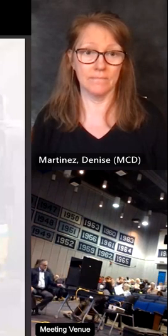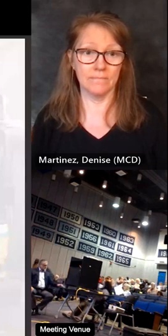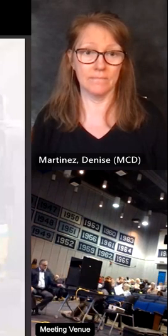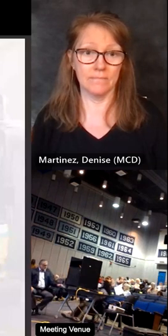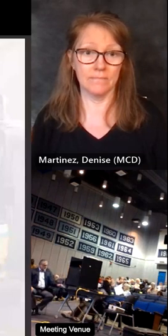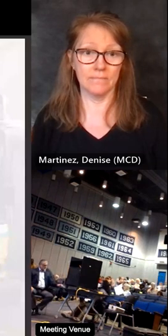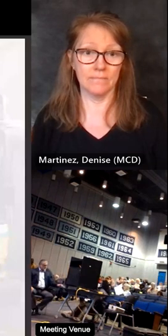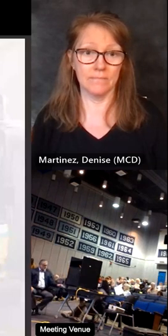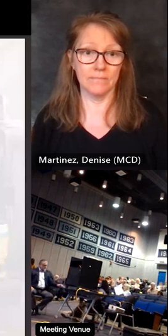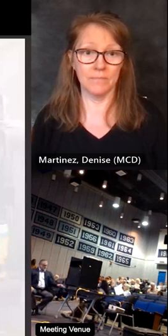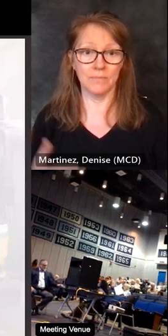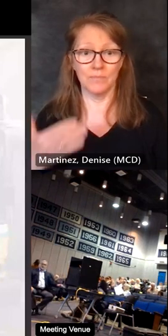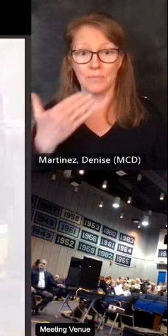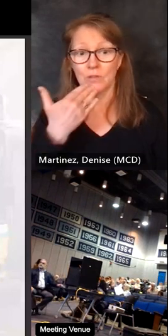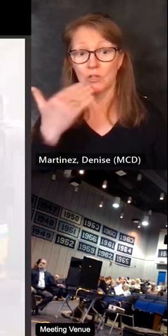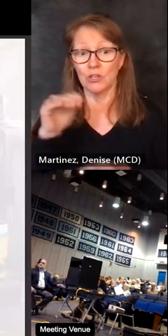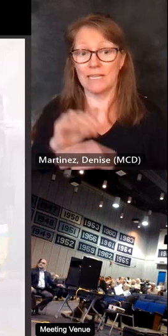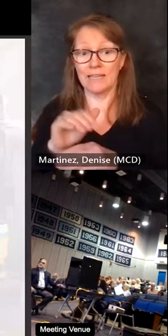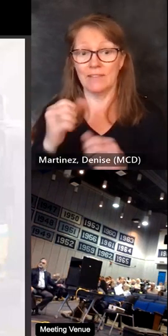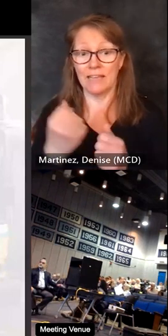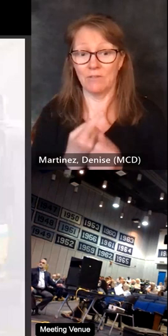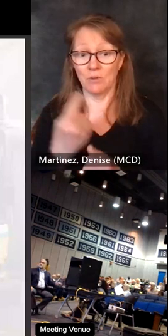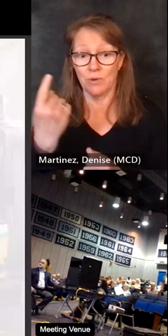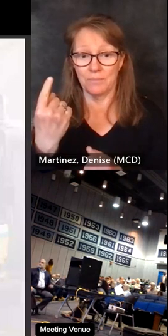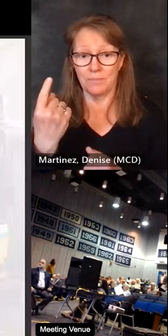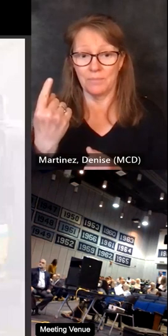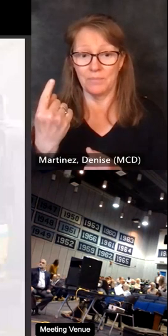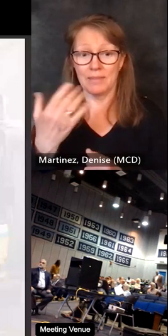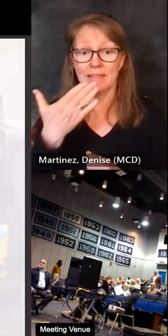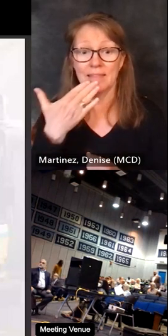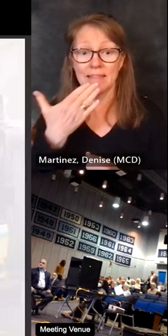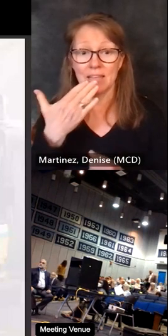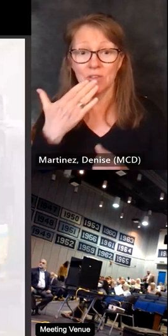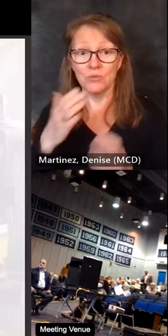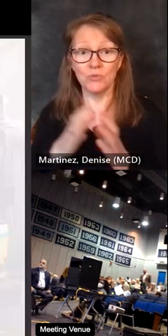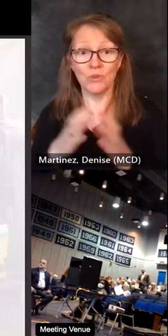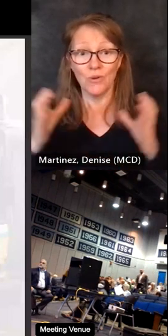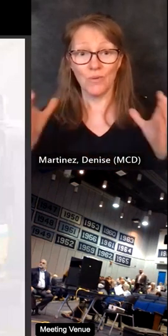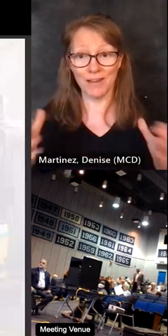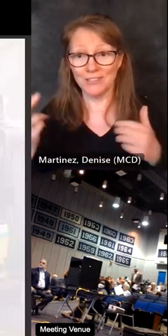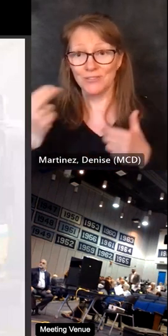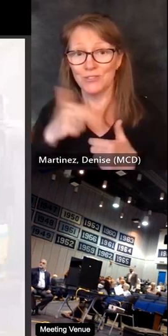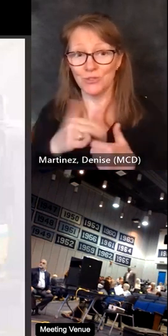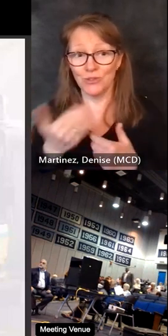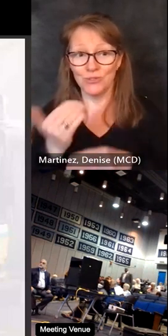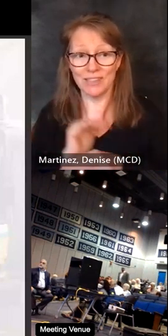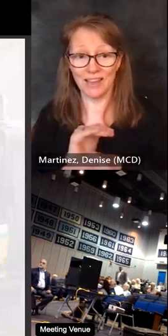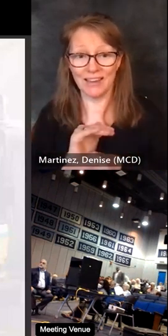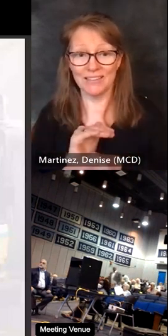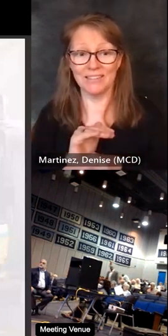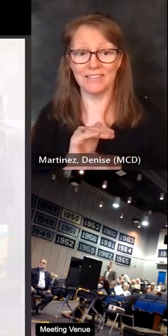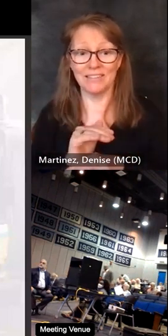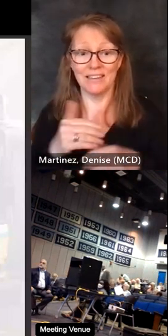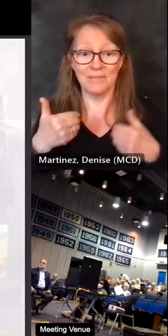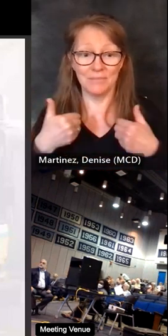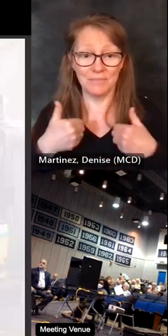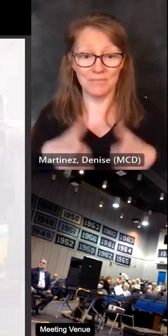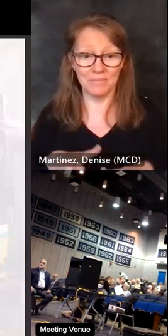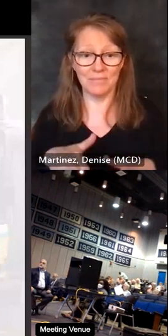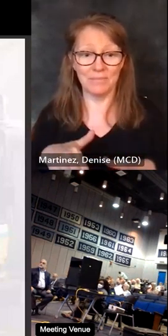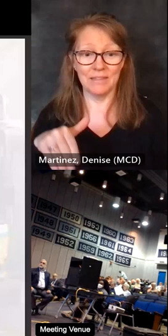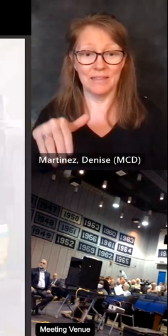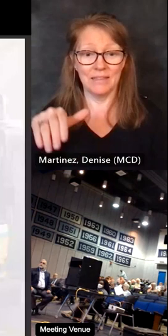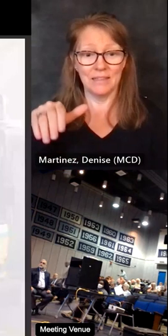Good evening, everybody. So thank you so much for joining us this evening. As Scott mentioned, my name is Alexander